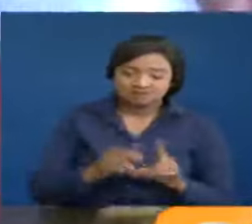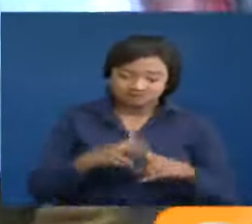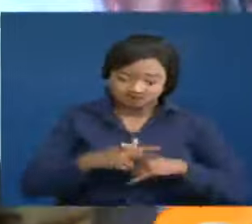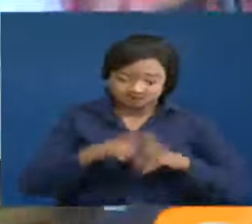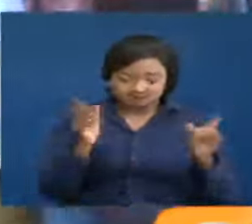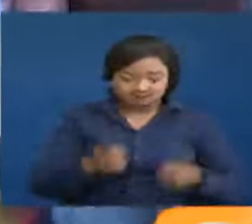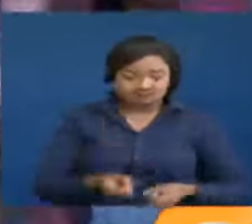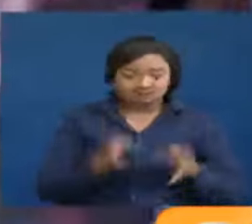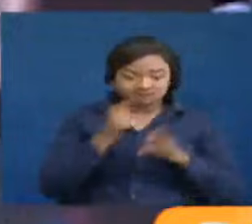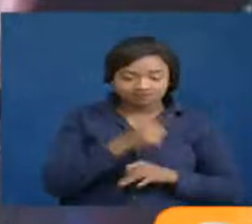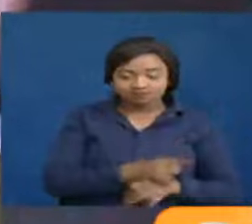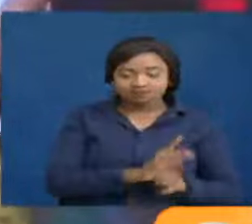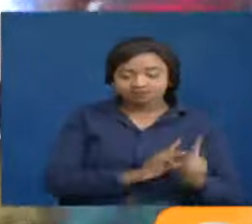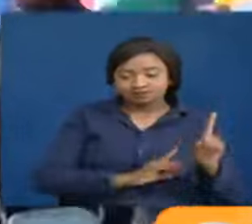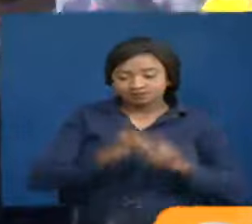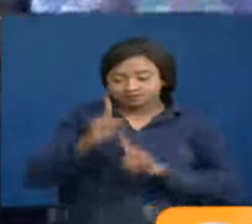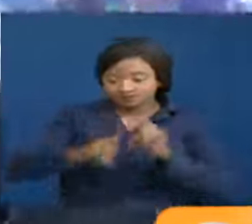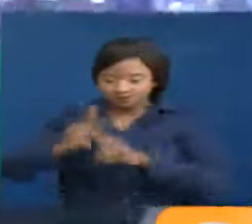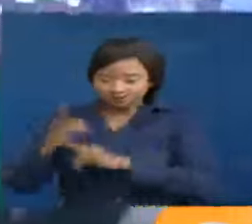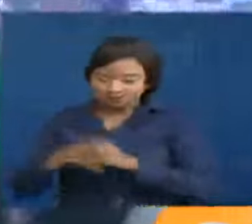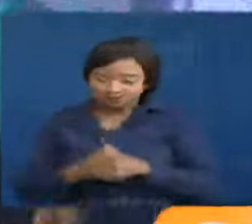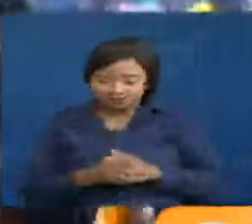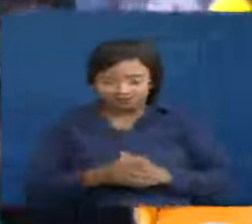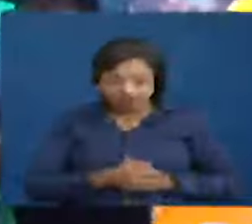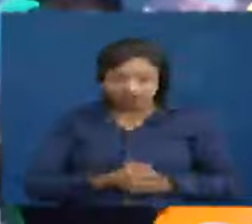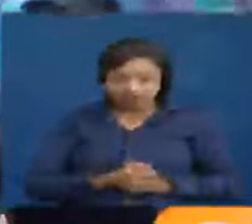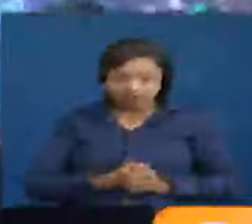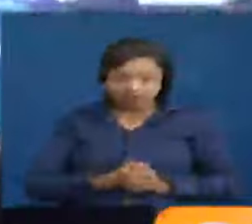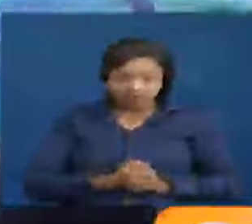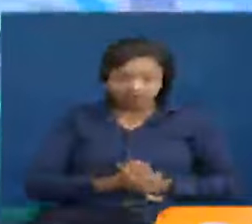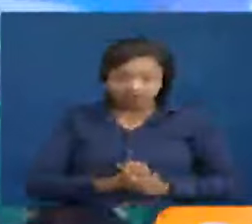Sambaza Furaha na Safaricom tour.